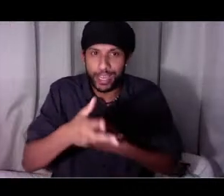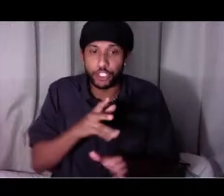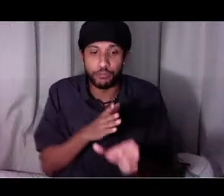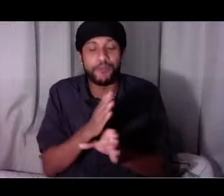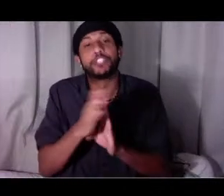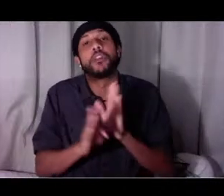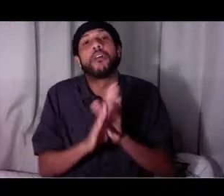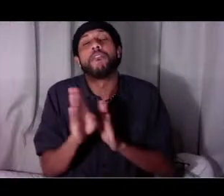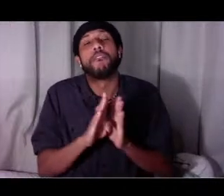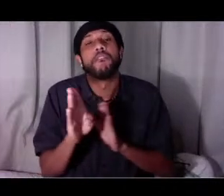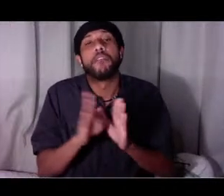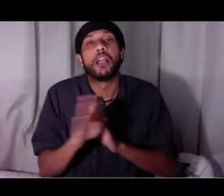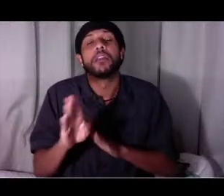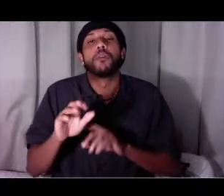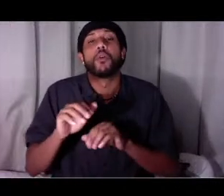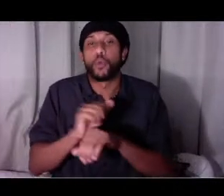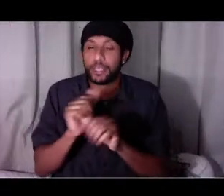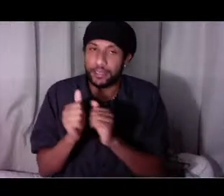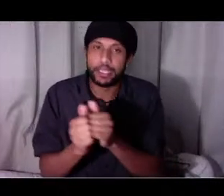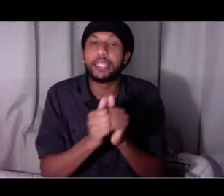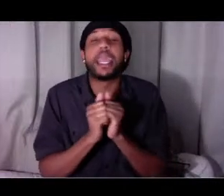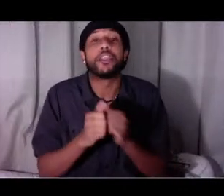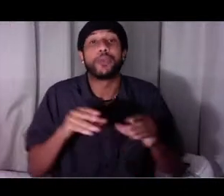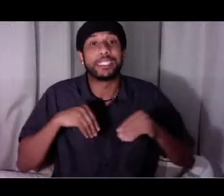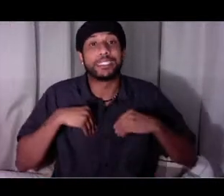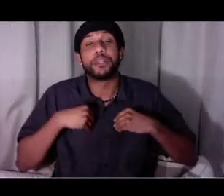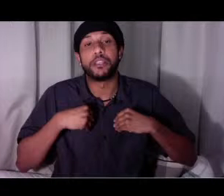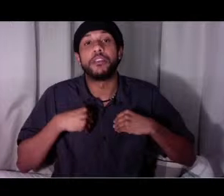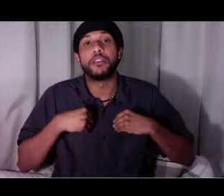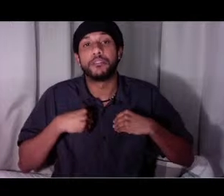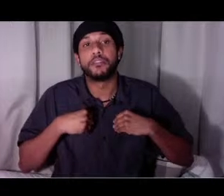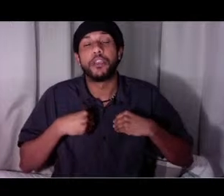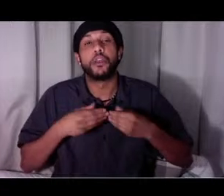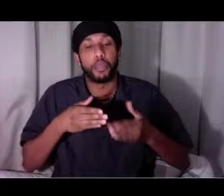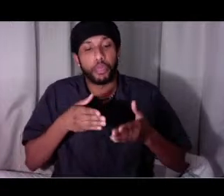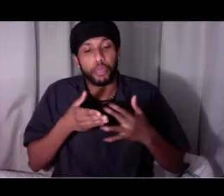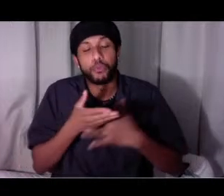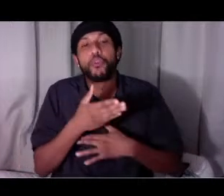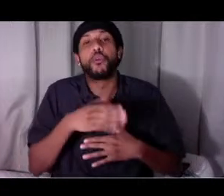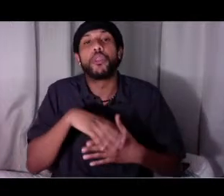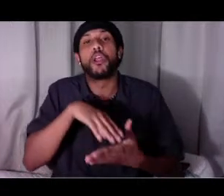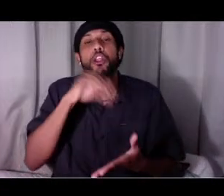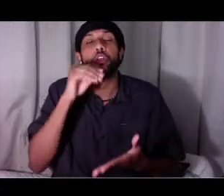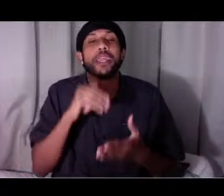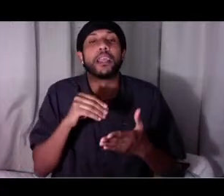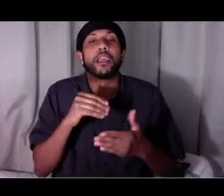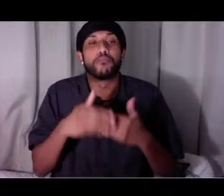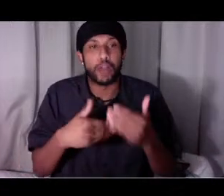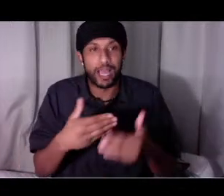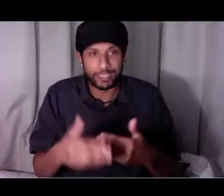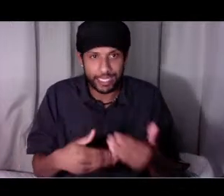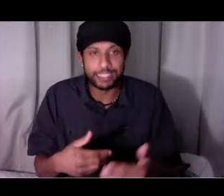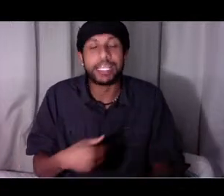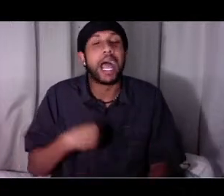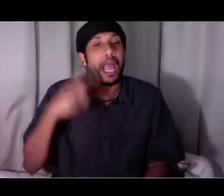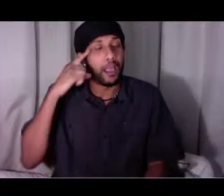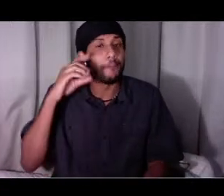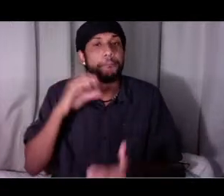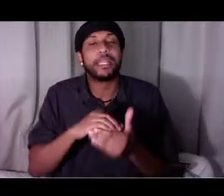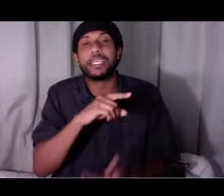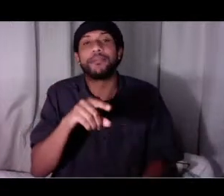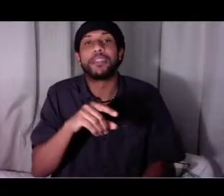development commod and even acceptance of vulnerability through the learning process it is with great admiration that Miss